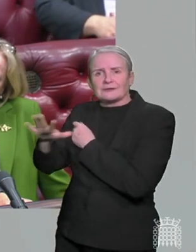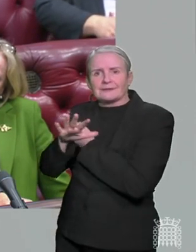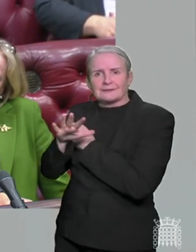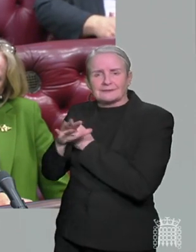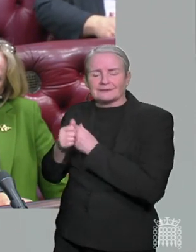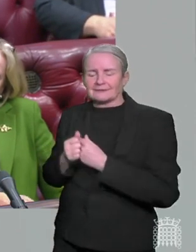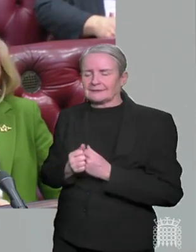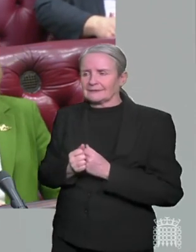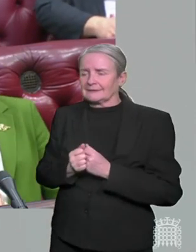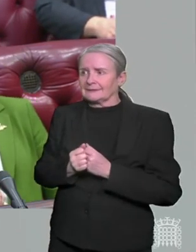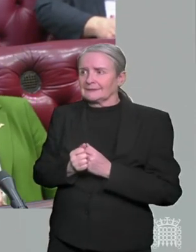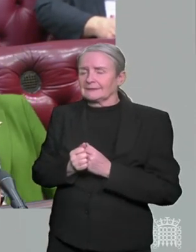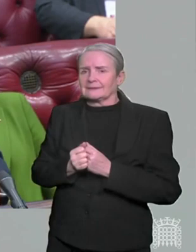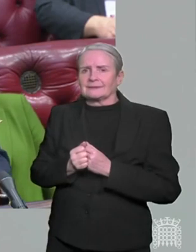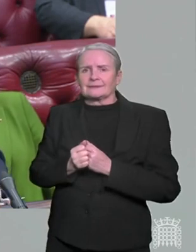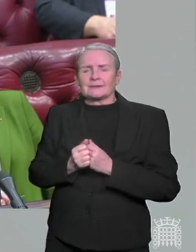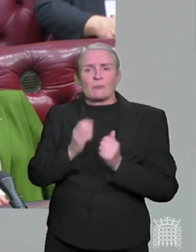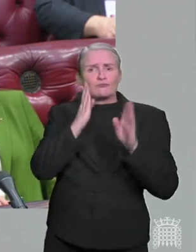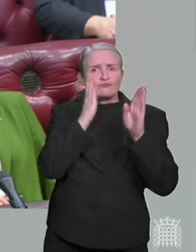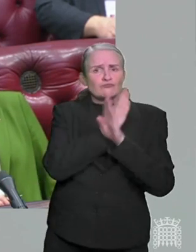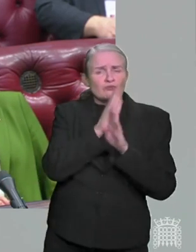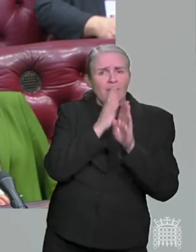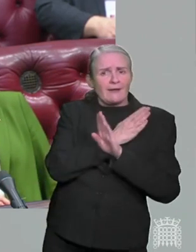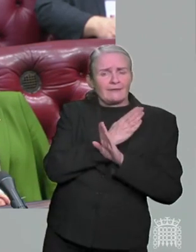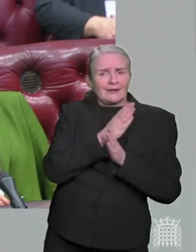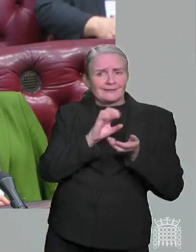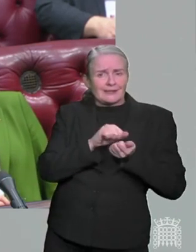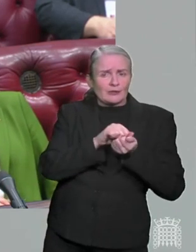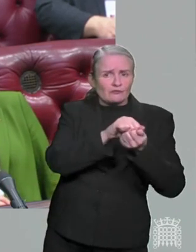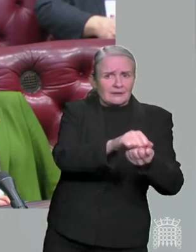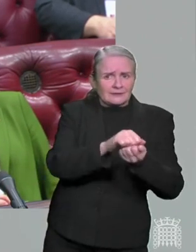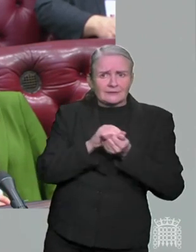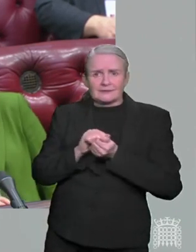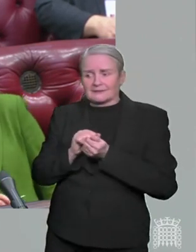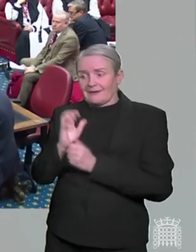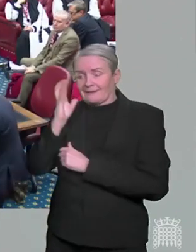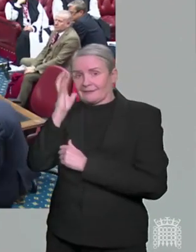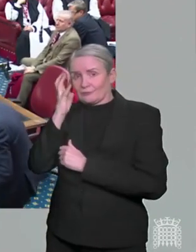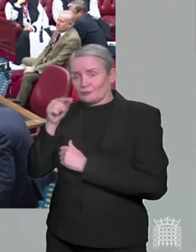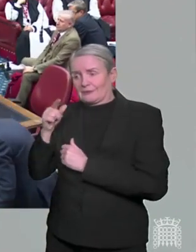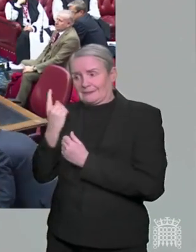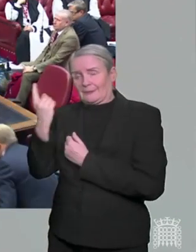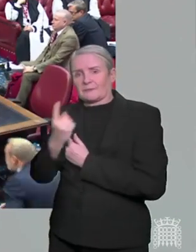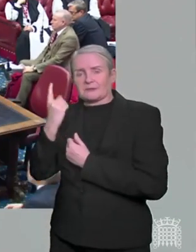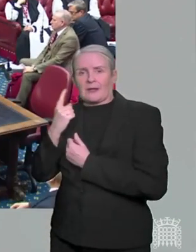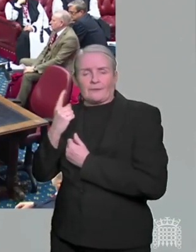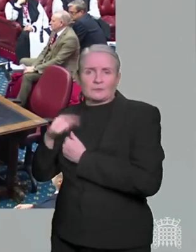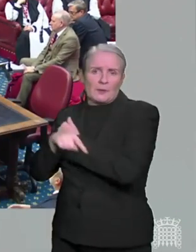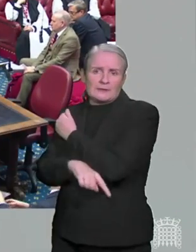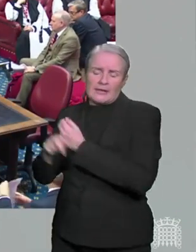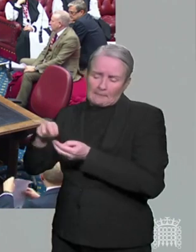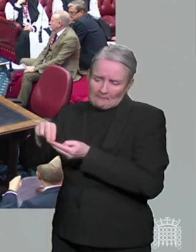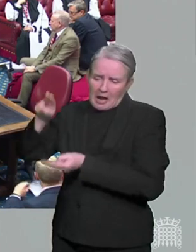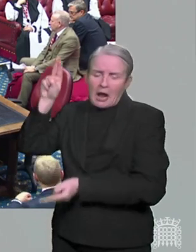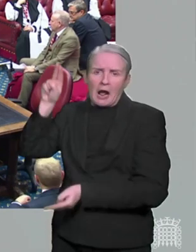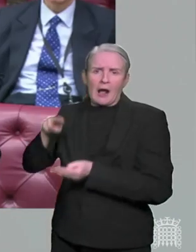is needed between private creditors and countries in debt distress? First of all, can I